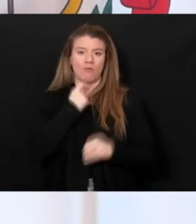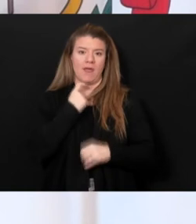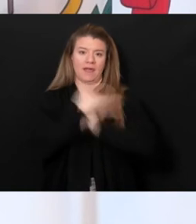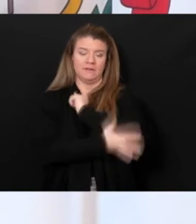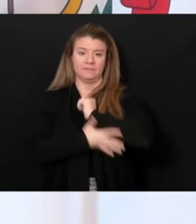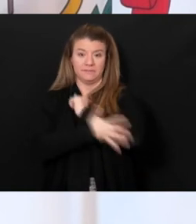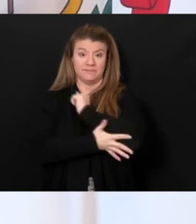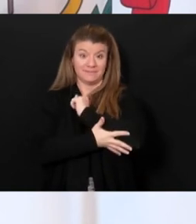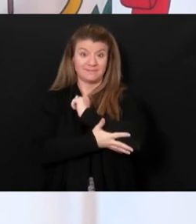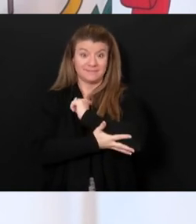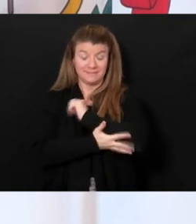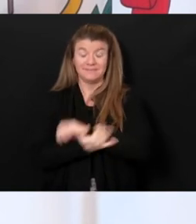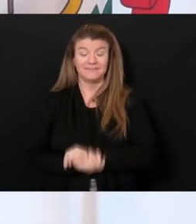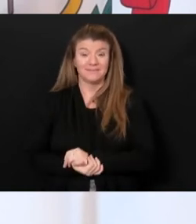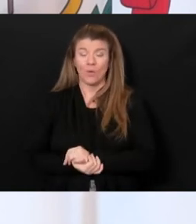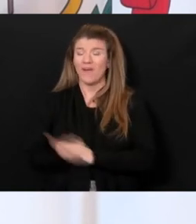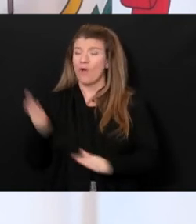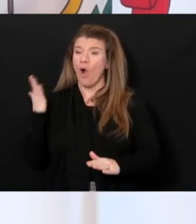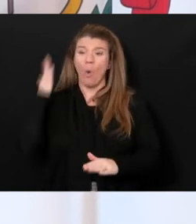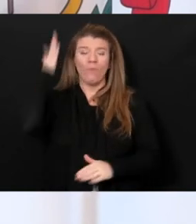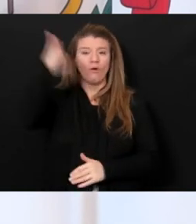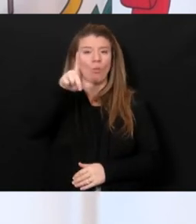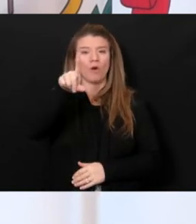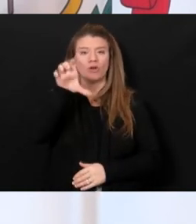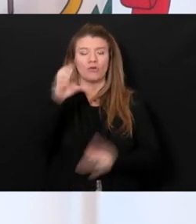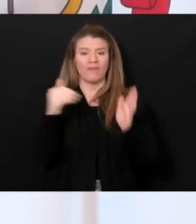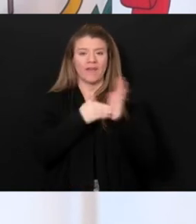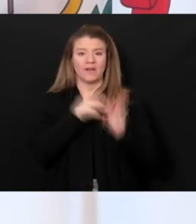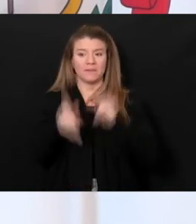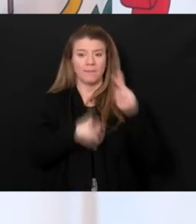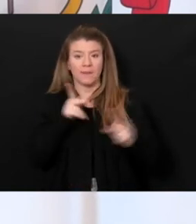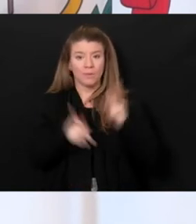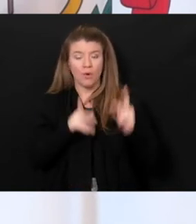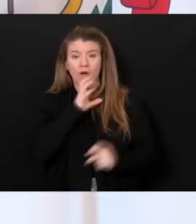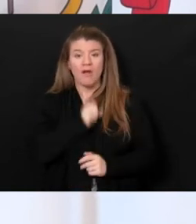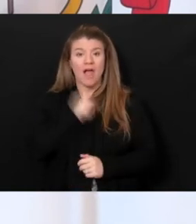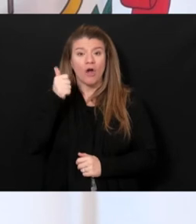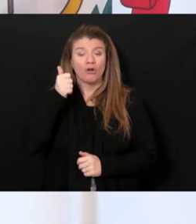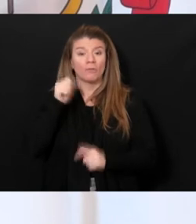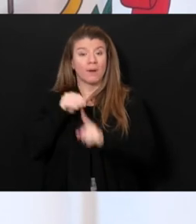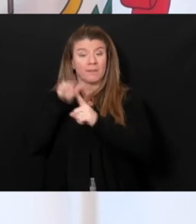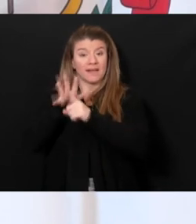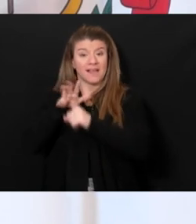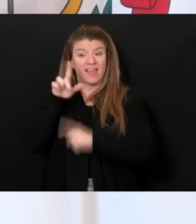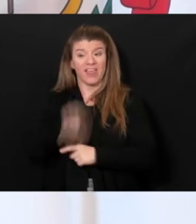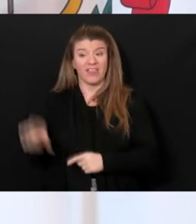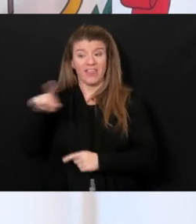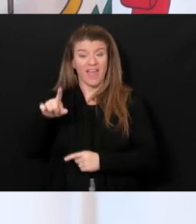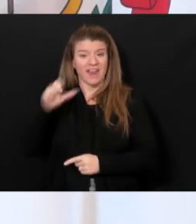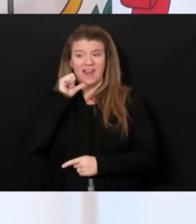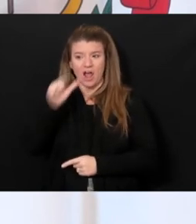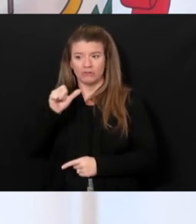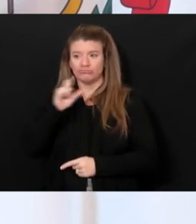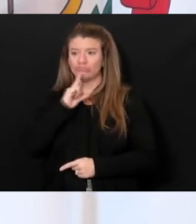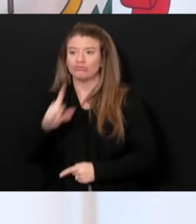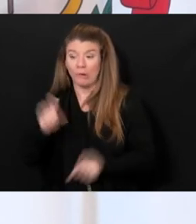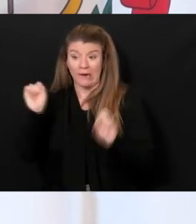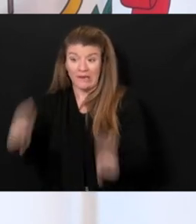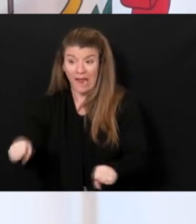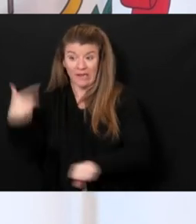We've got well over 100,000 people that are elderly that thought they wouldn't be getting a shot, you know,